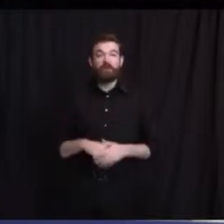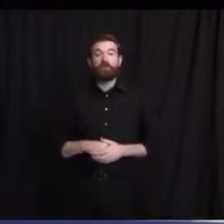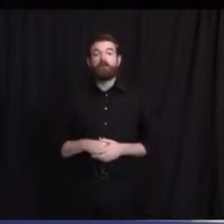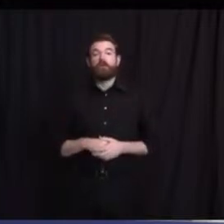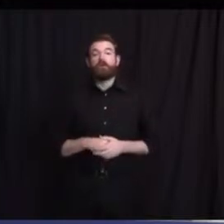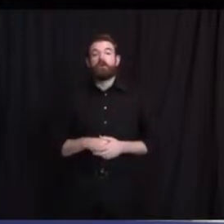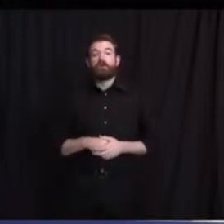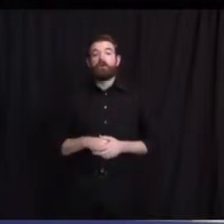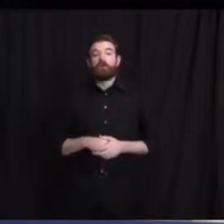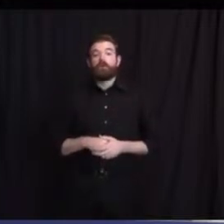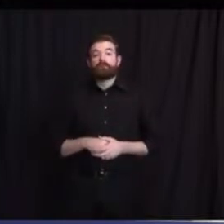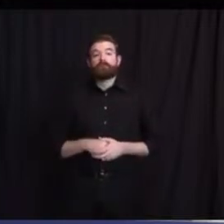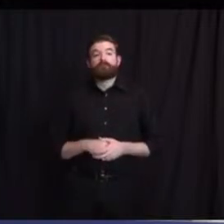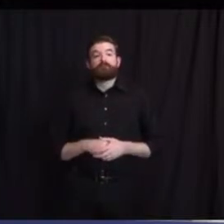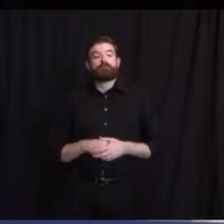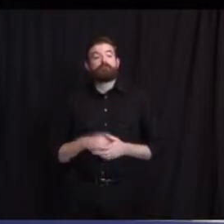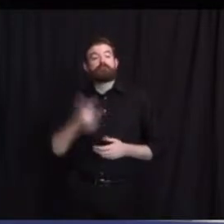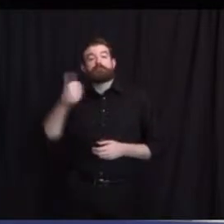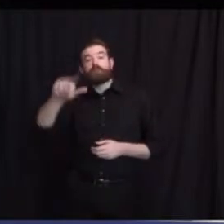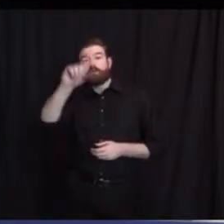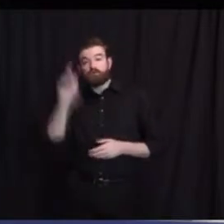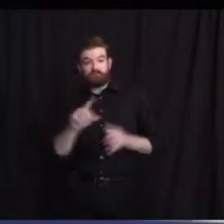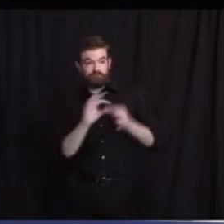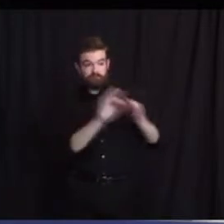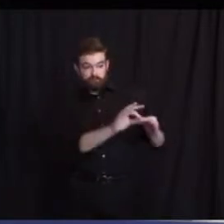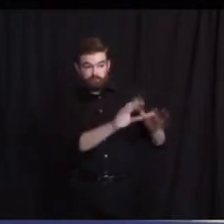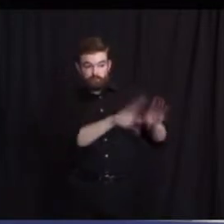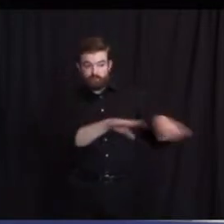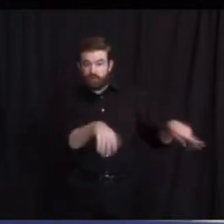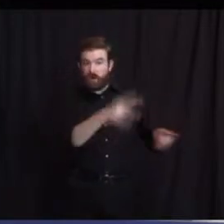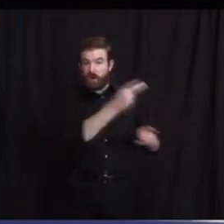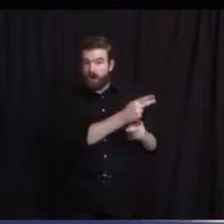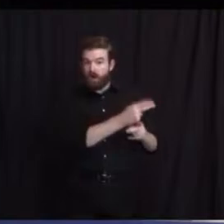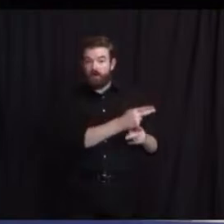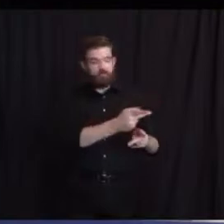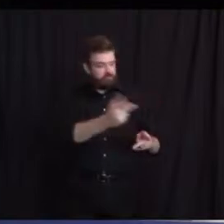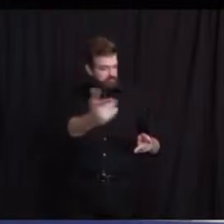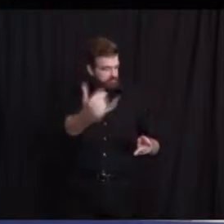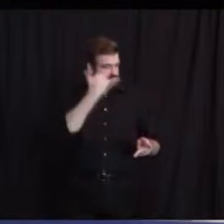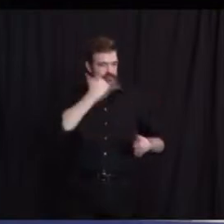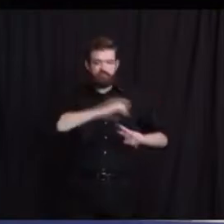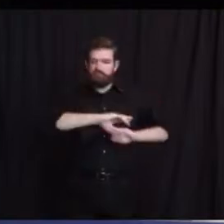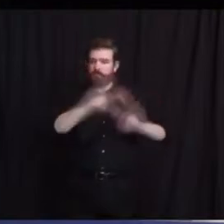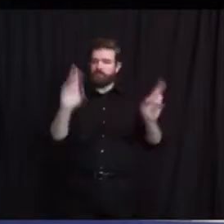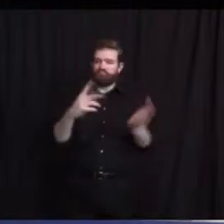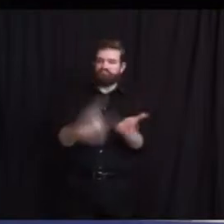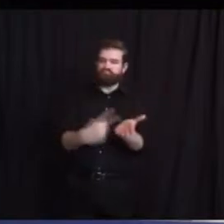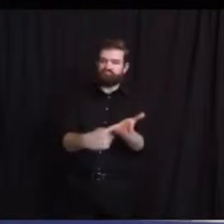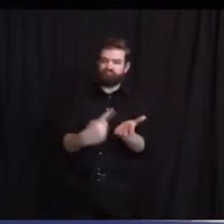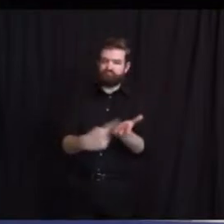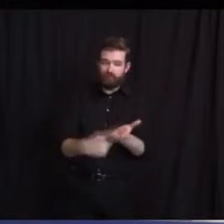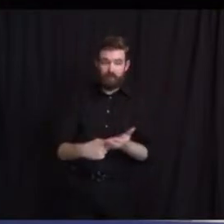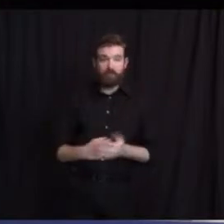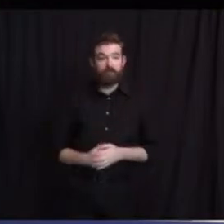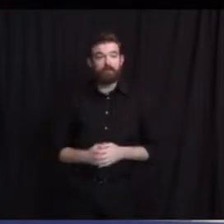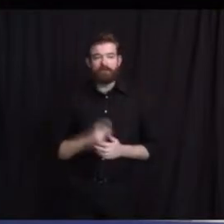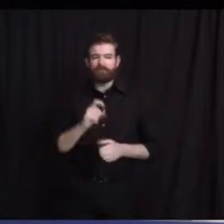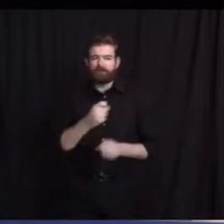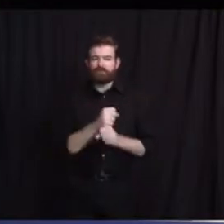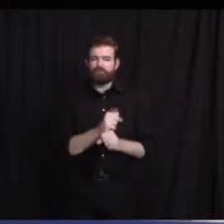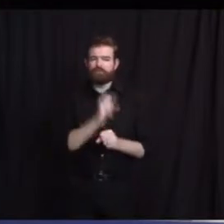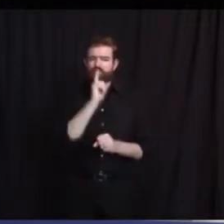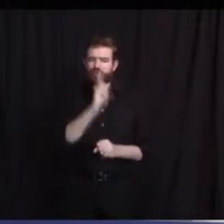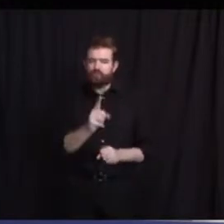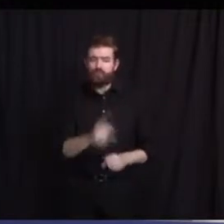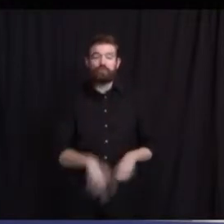reopen. While we need to be diligent in maintaining safe operations for child care and summer care programs, I expect today's announcement